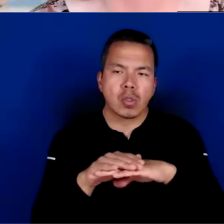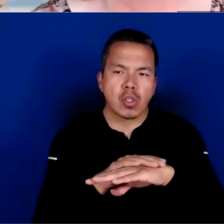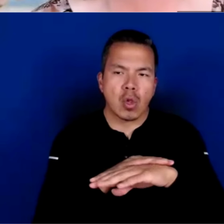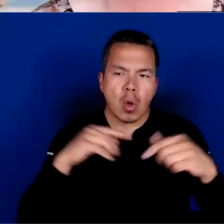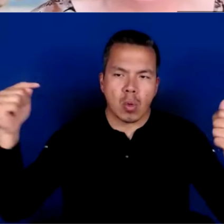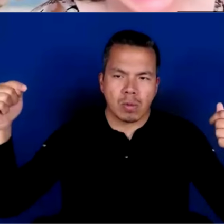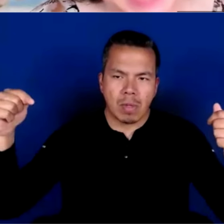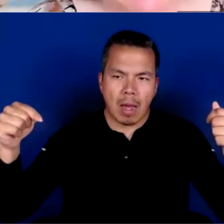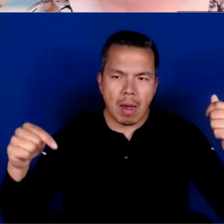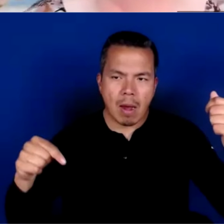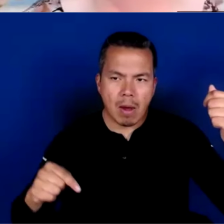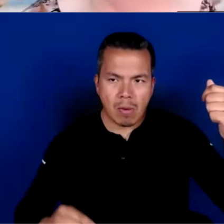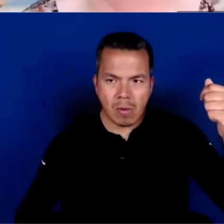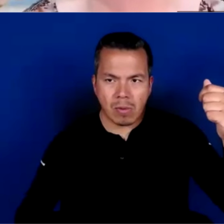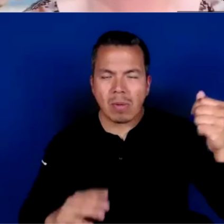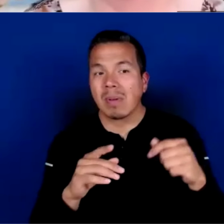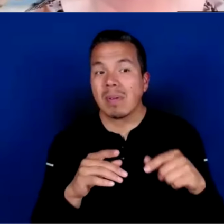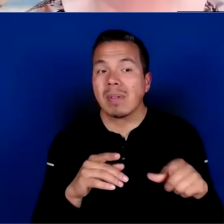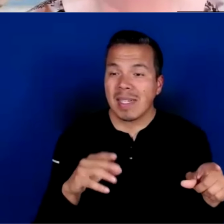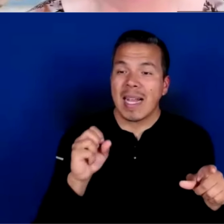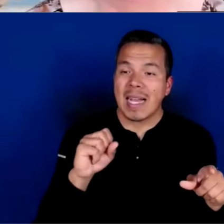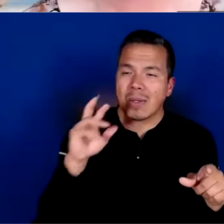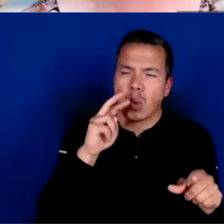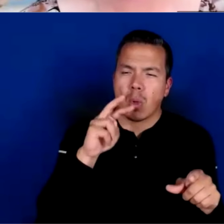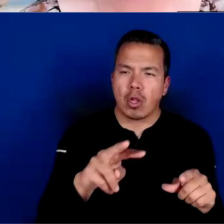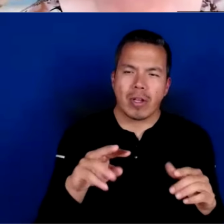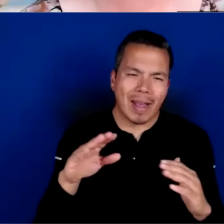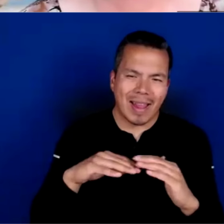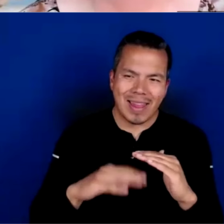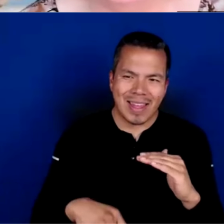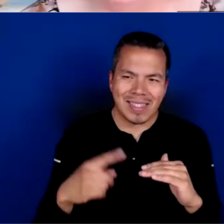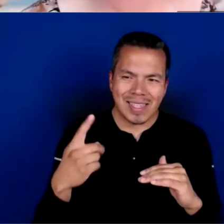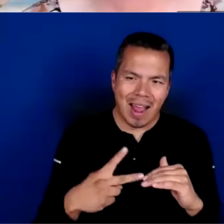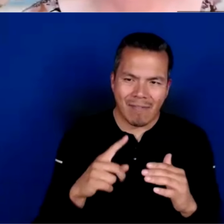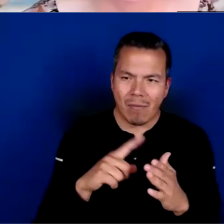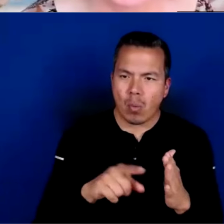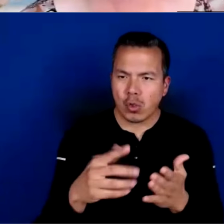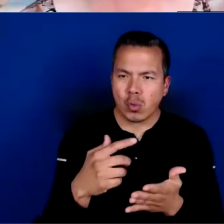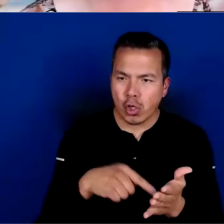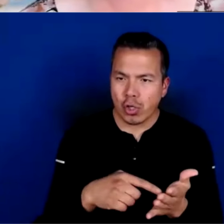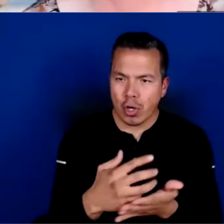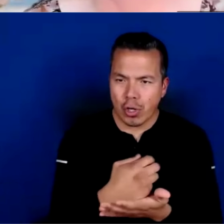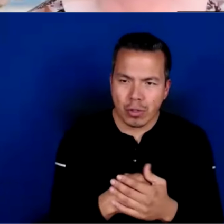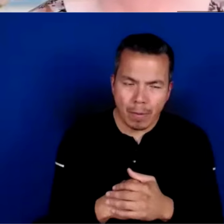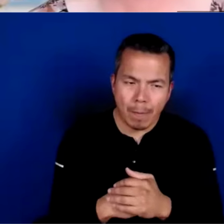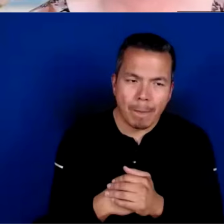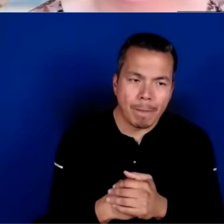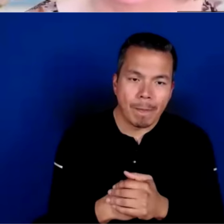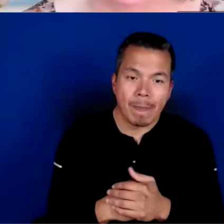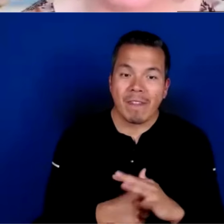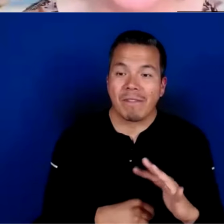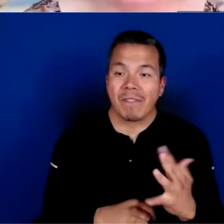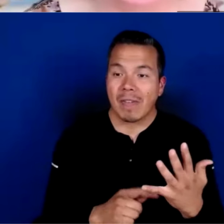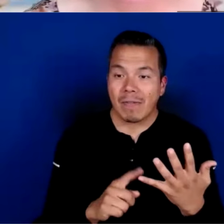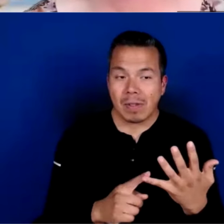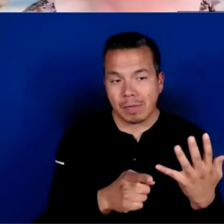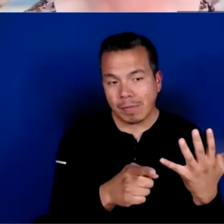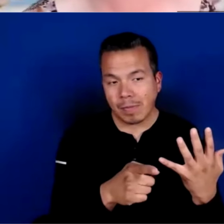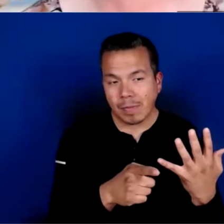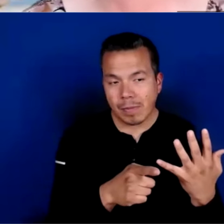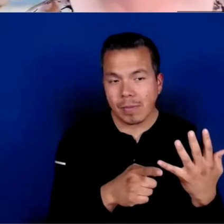going to count less than half of the money you earn. In step 5, then we add together what that adjusted SSI